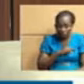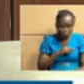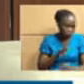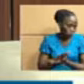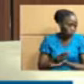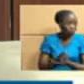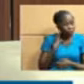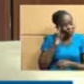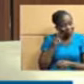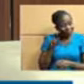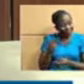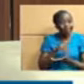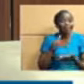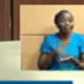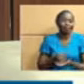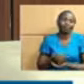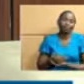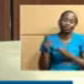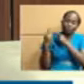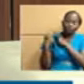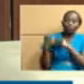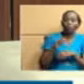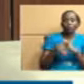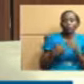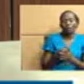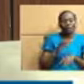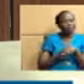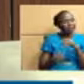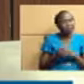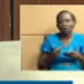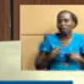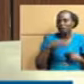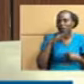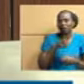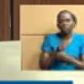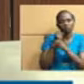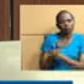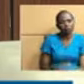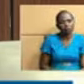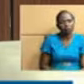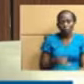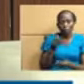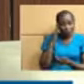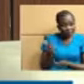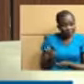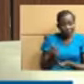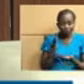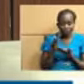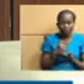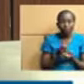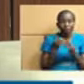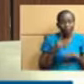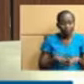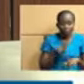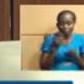social development and social welfare, is the one that never has a budget. And I think this needs to be addressed specifically, because that is when, unless this